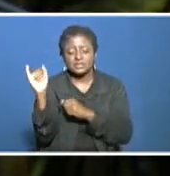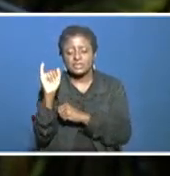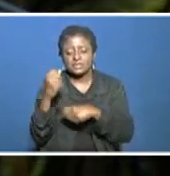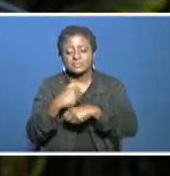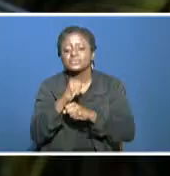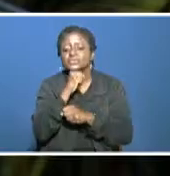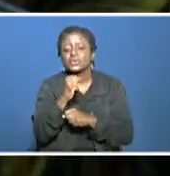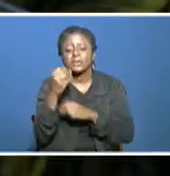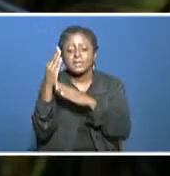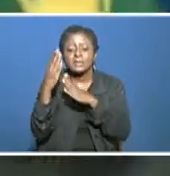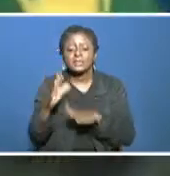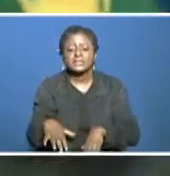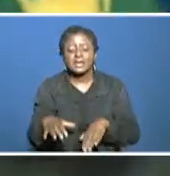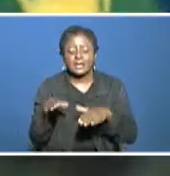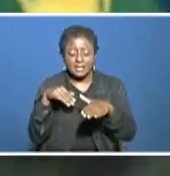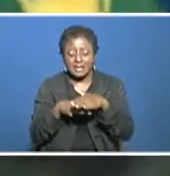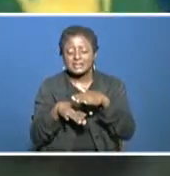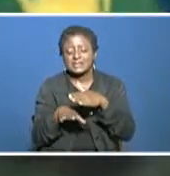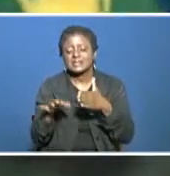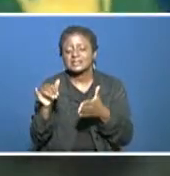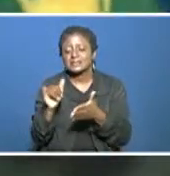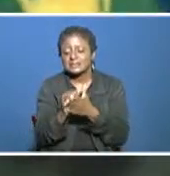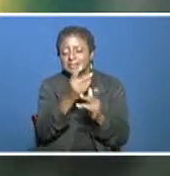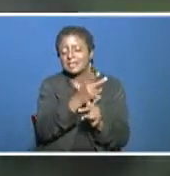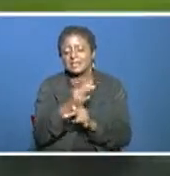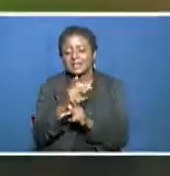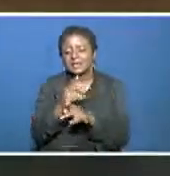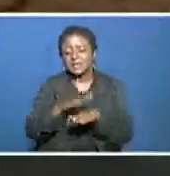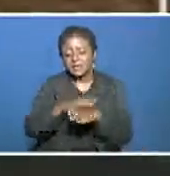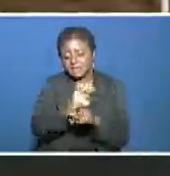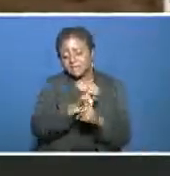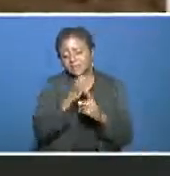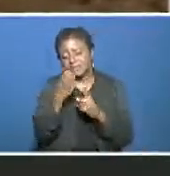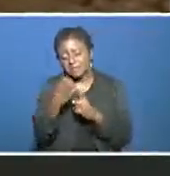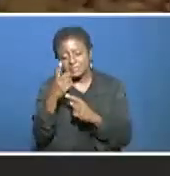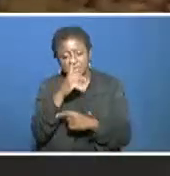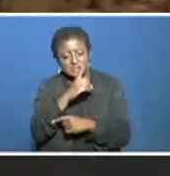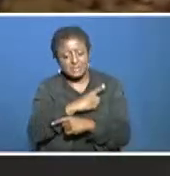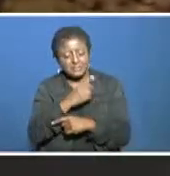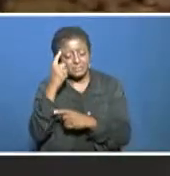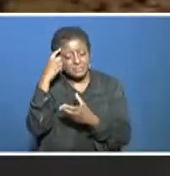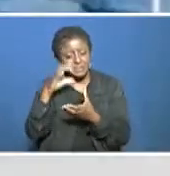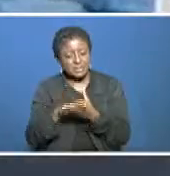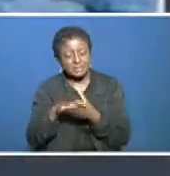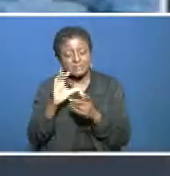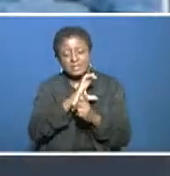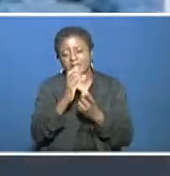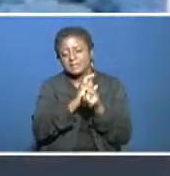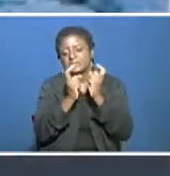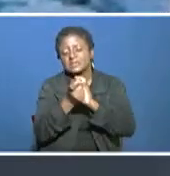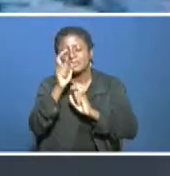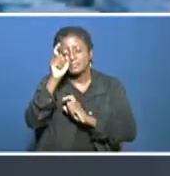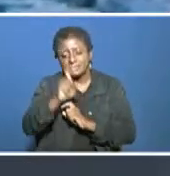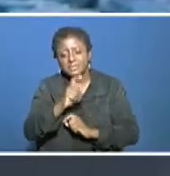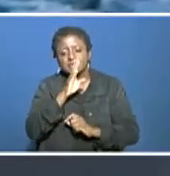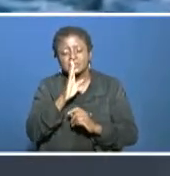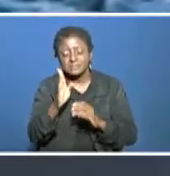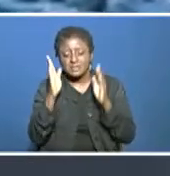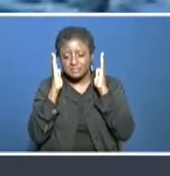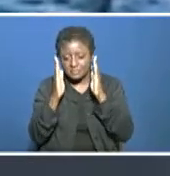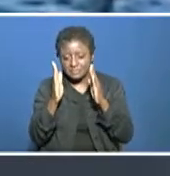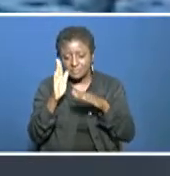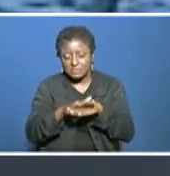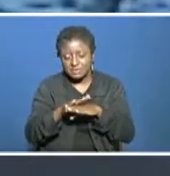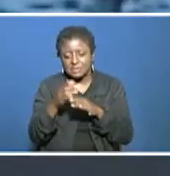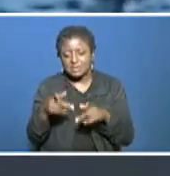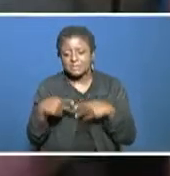access that care. On the issue of the environment, Davis believes climate change must be addressed as it poses a serious threat